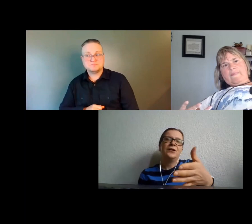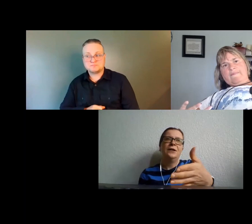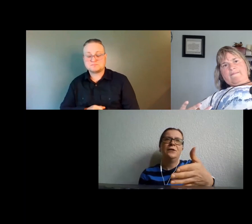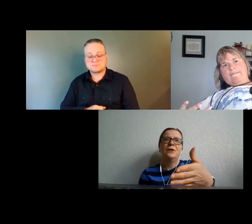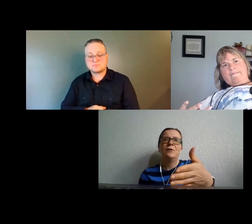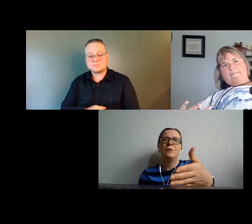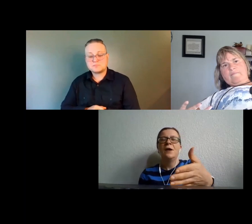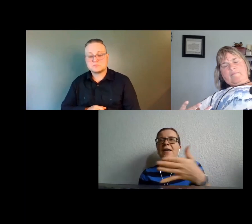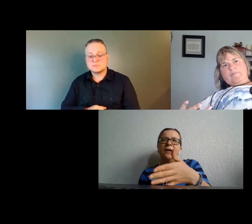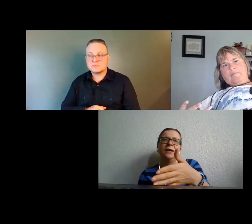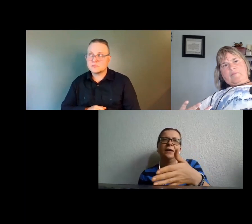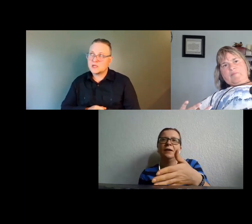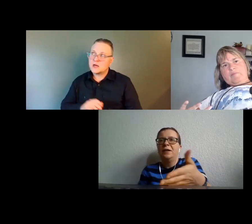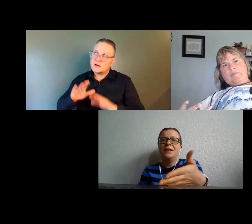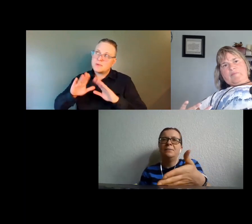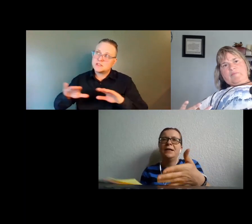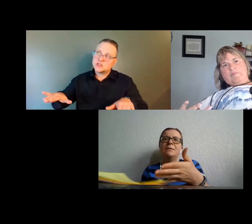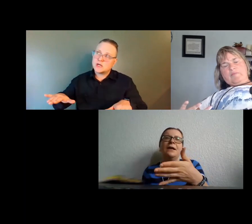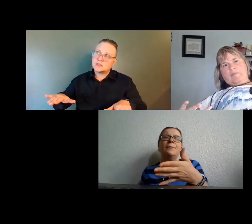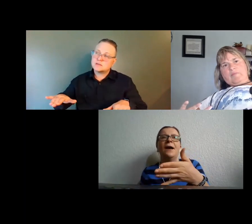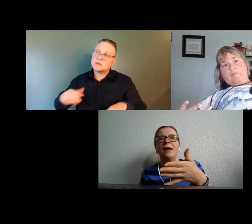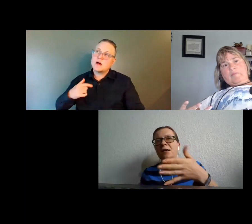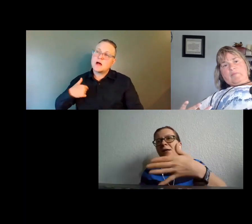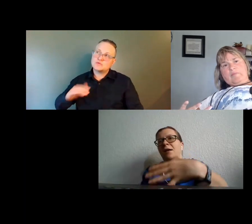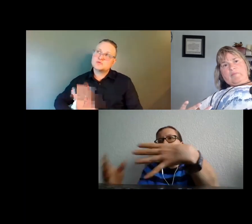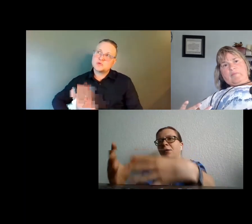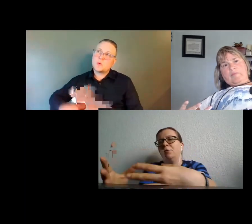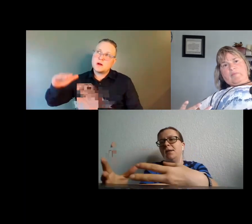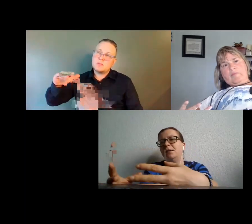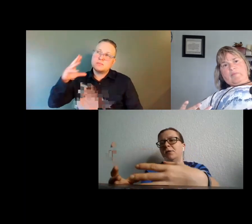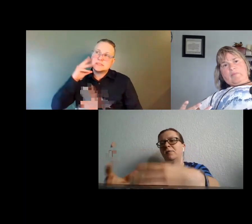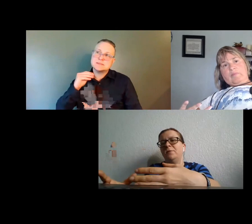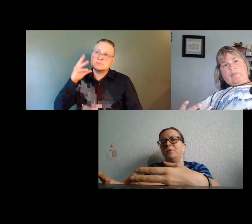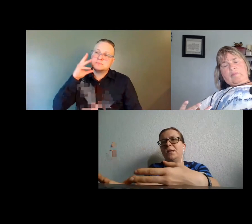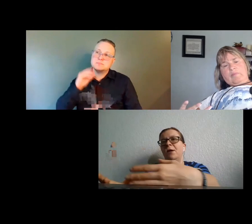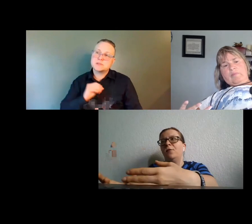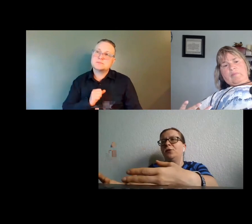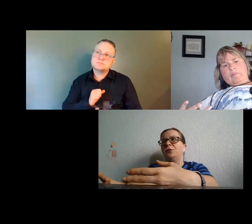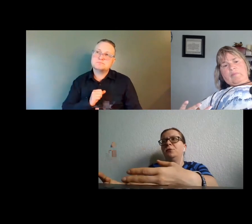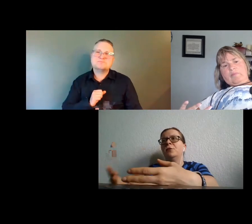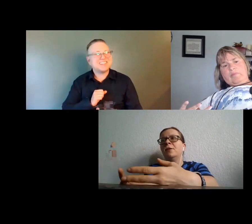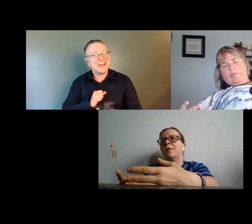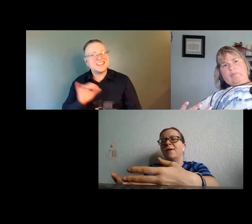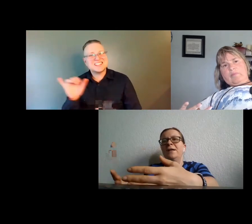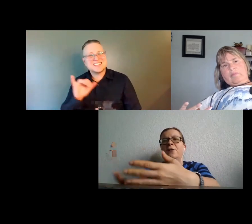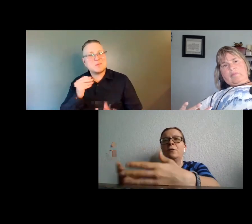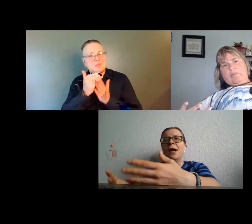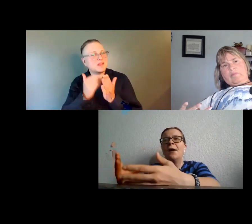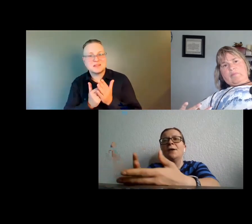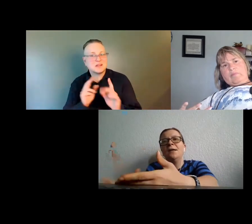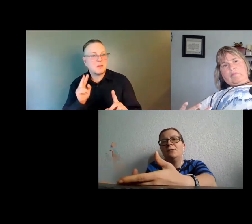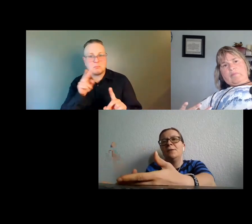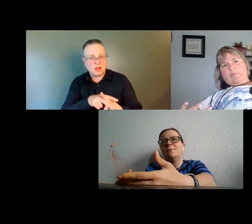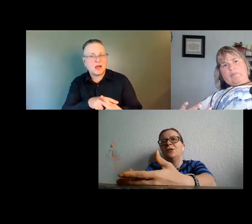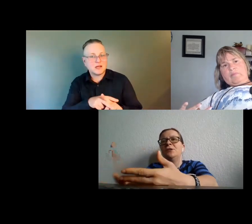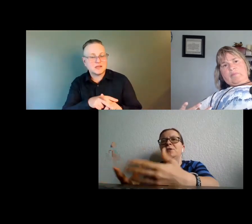Thinking about childhood though, I think the same lesson might apply in that it would have been really helpful to find out how